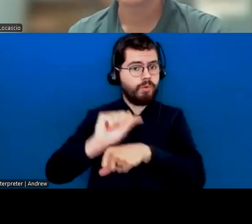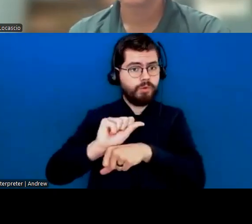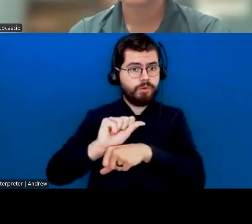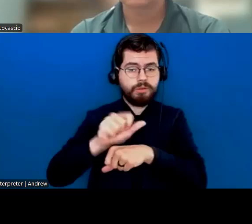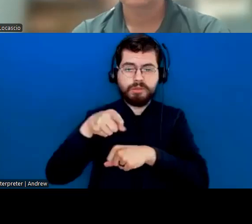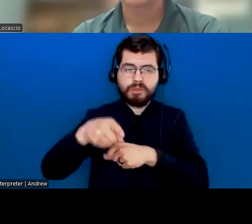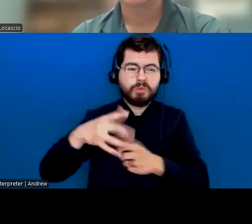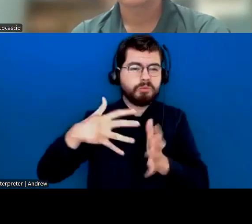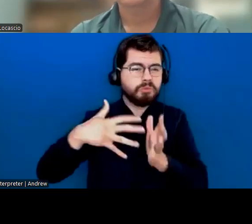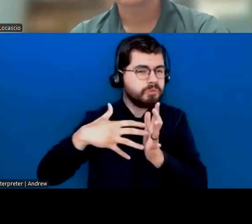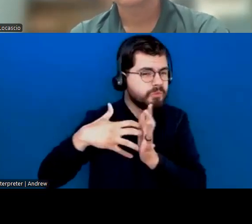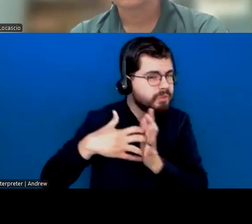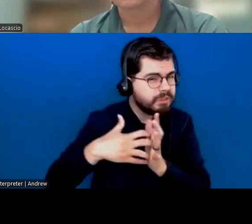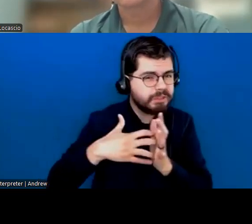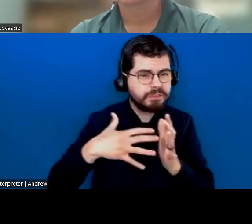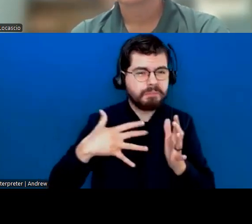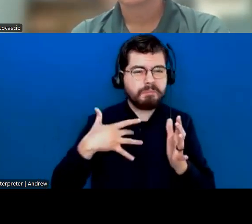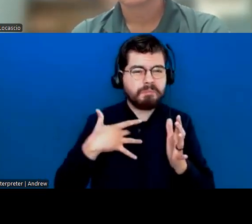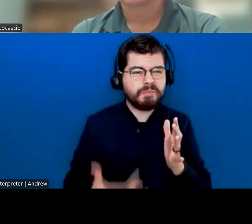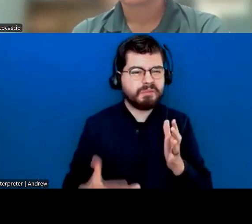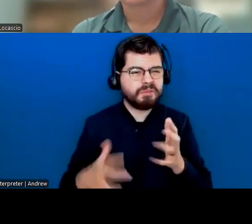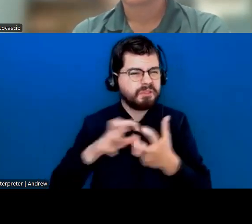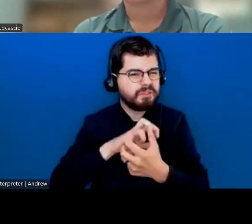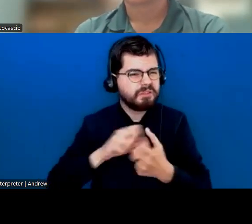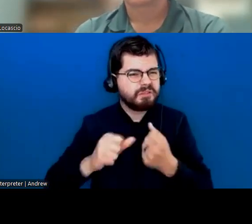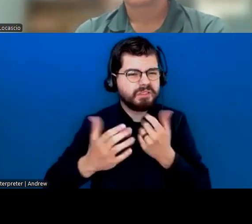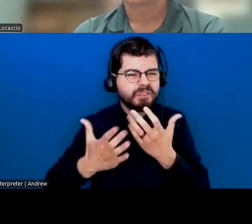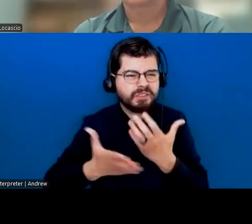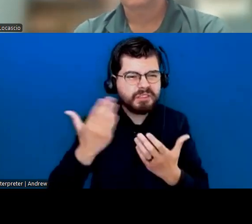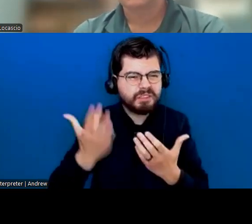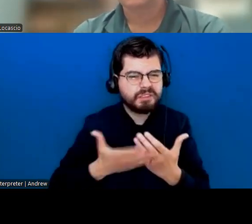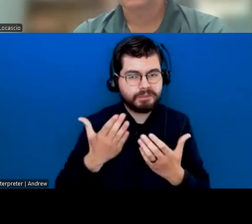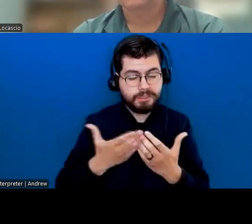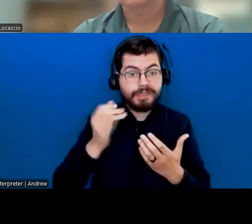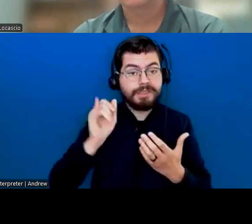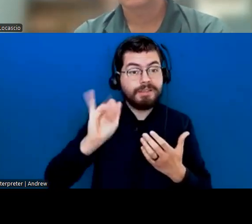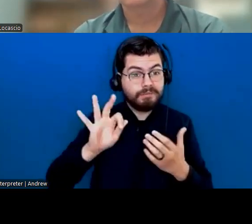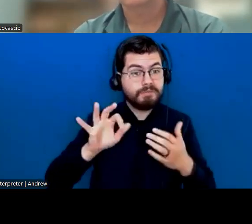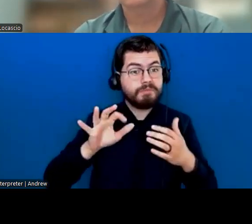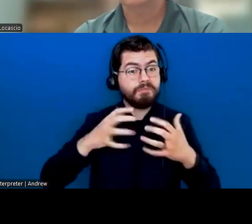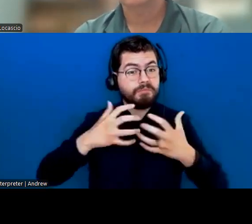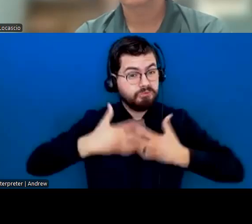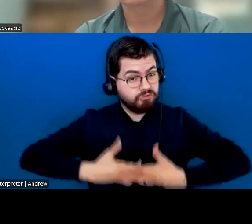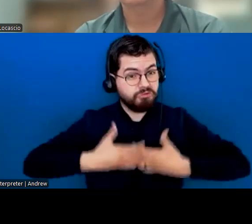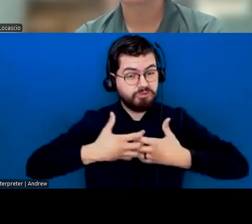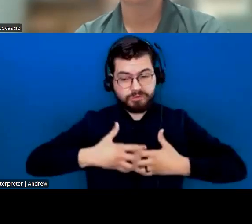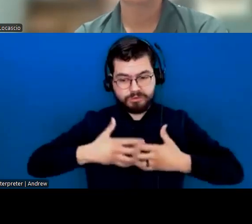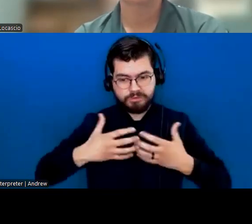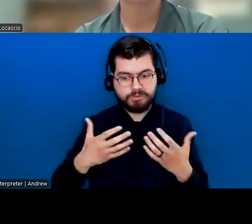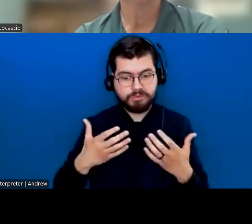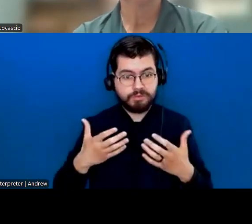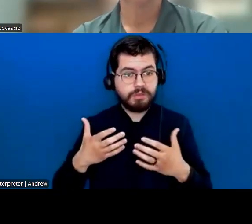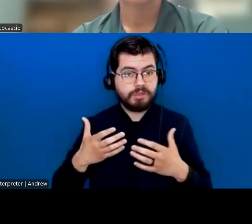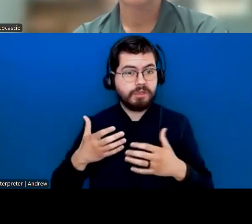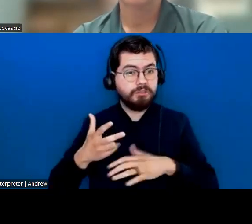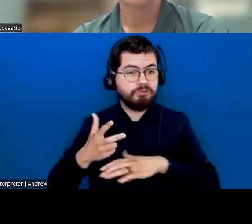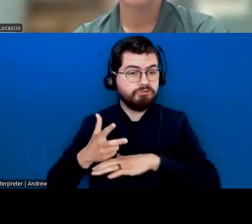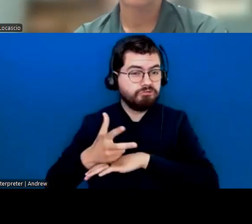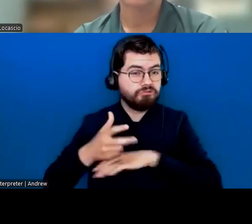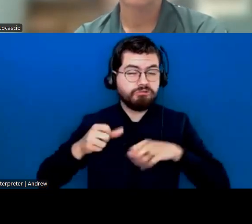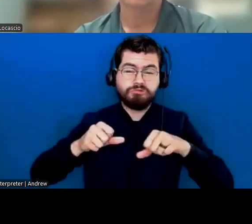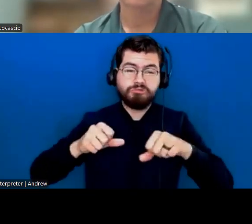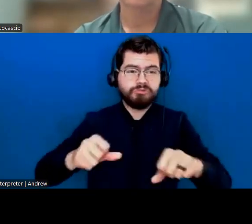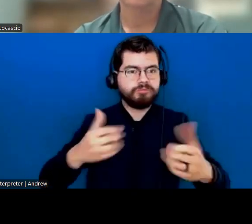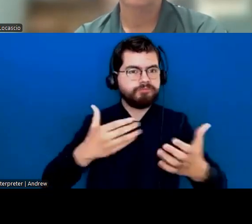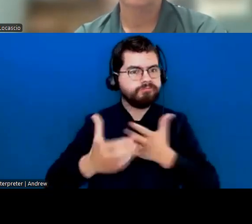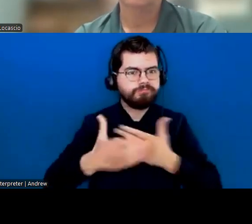so subject to damage from any kind of machinery that there are some sites we just won't go into to